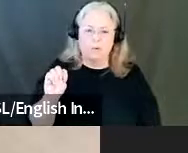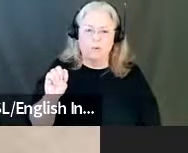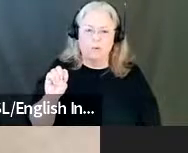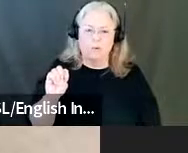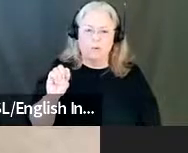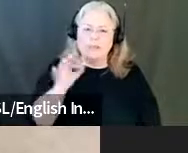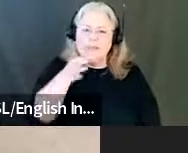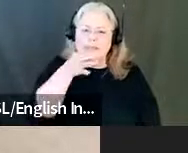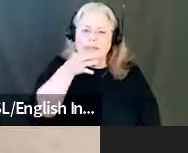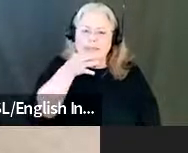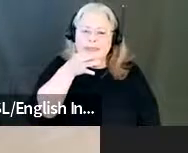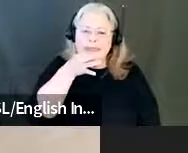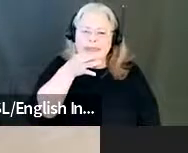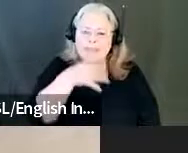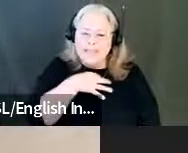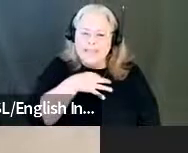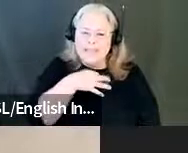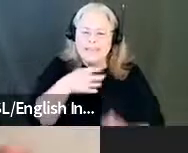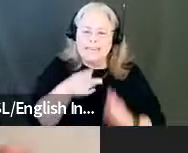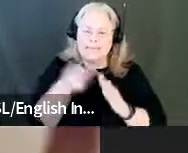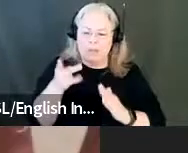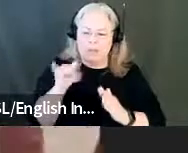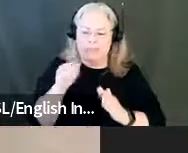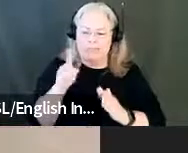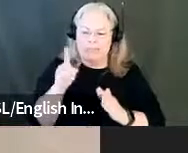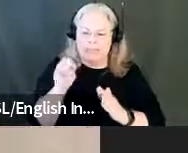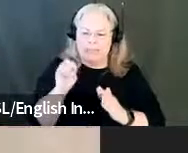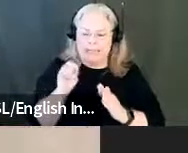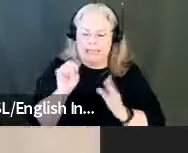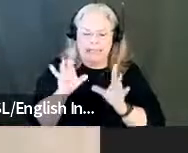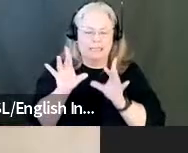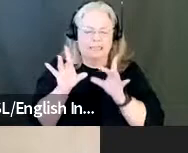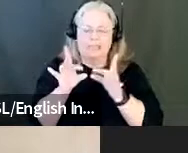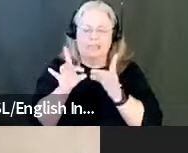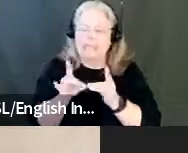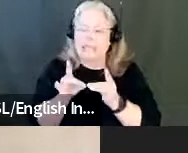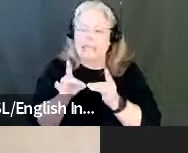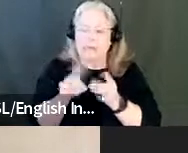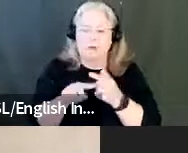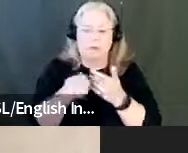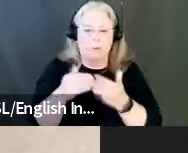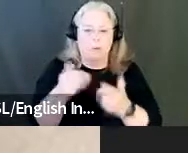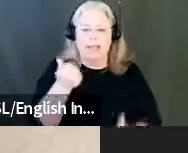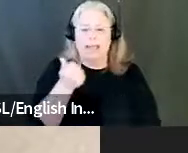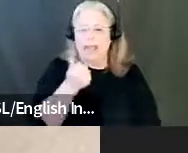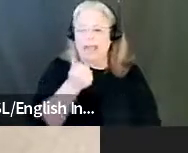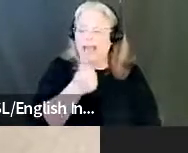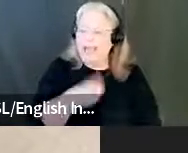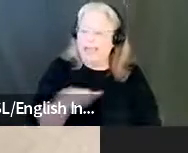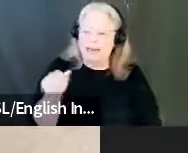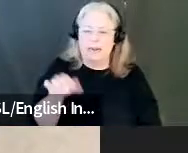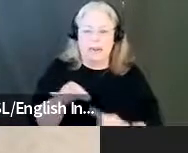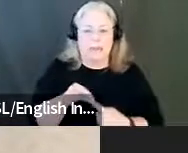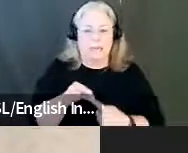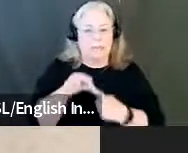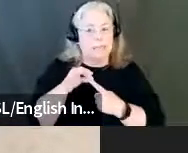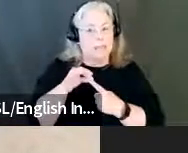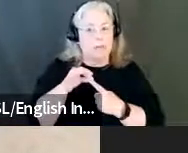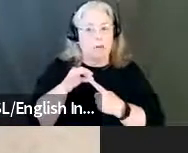thin, double-sided adhesive. It sticks to just about anything you can imagine except